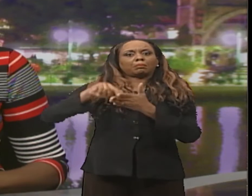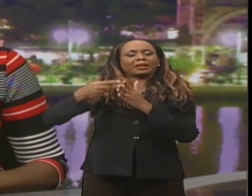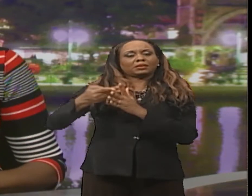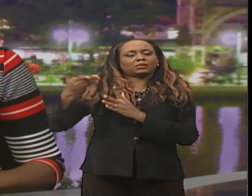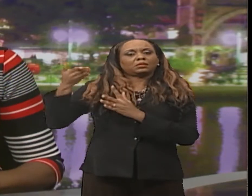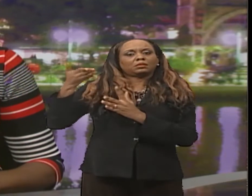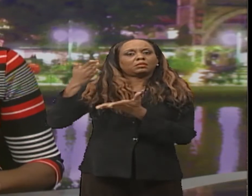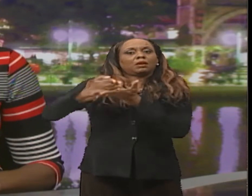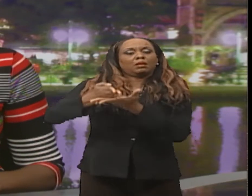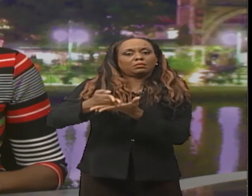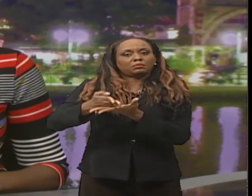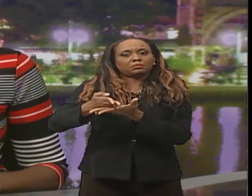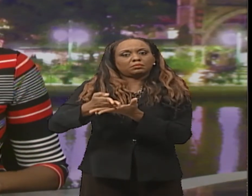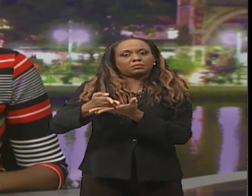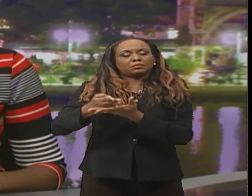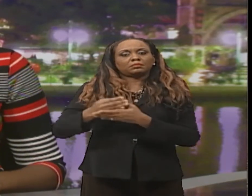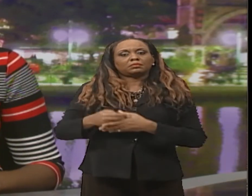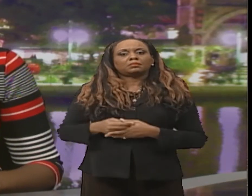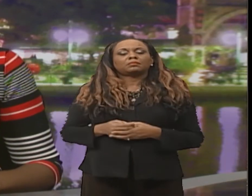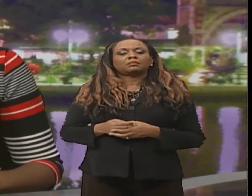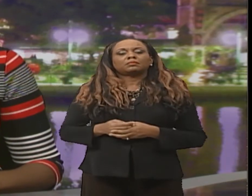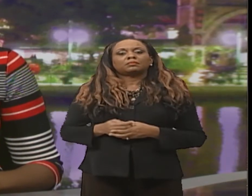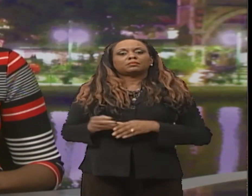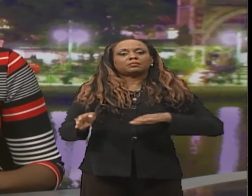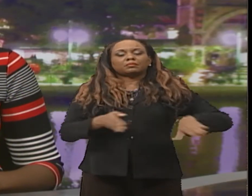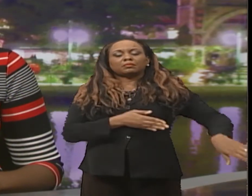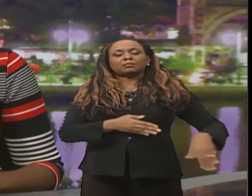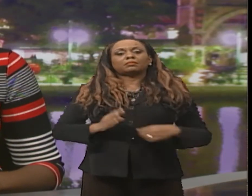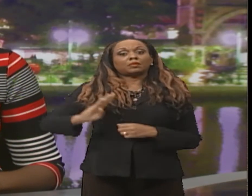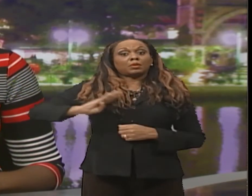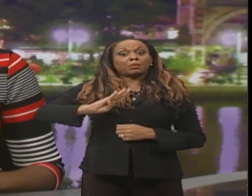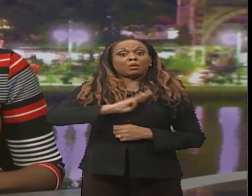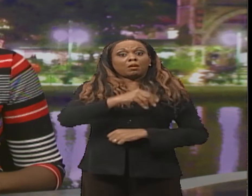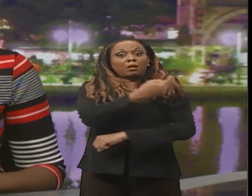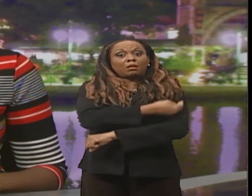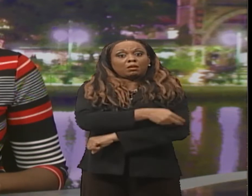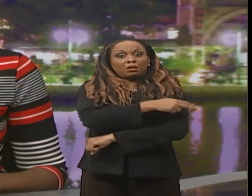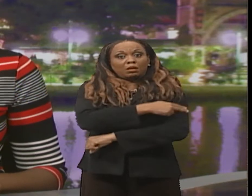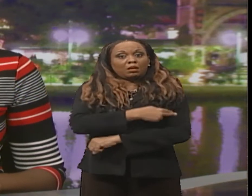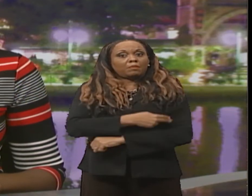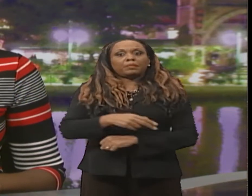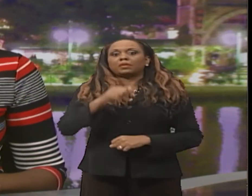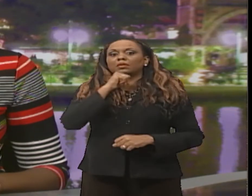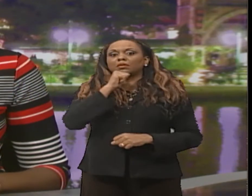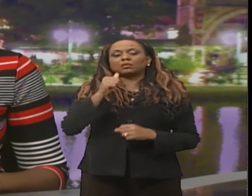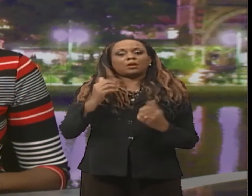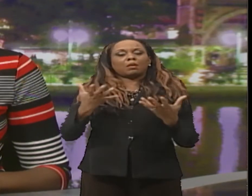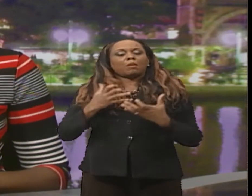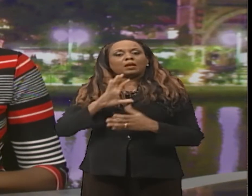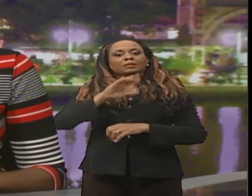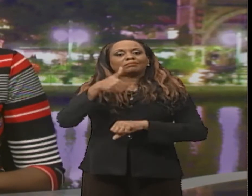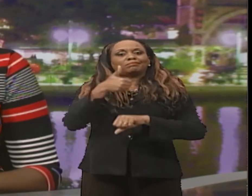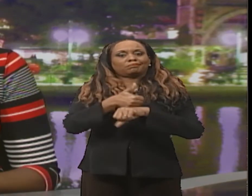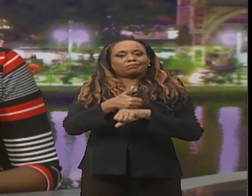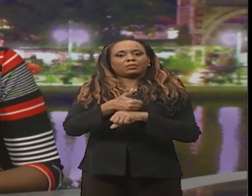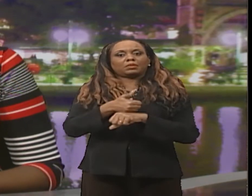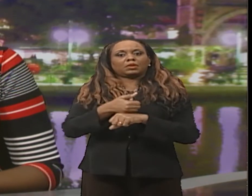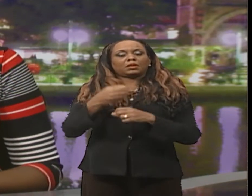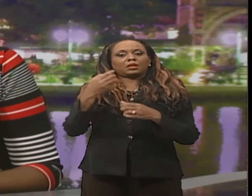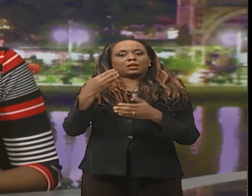The board of the Queen Elizabeth Hospital is not looking at implementing user fees at the facility, at least not